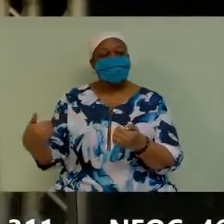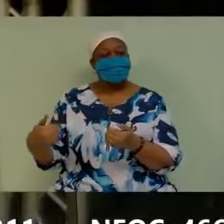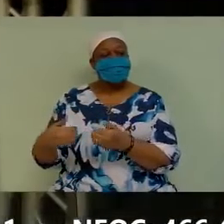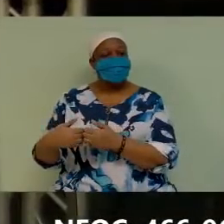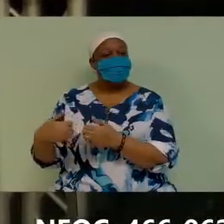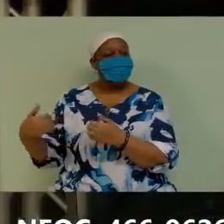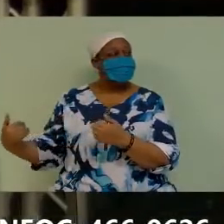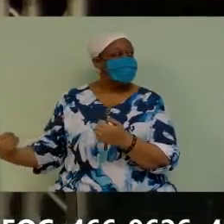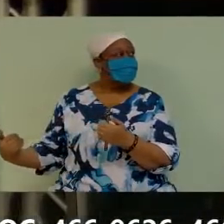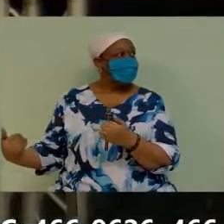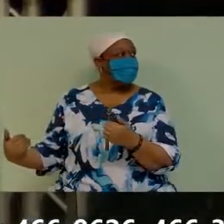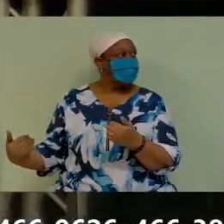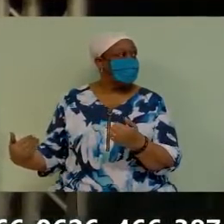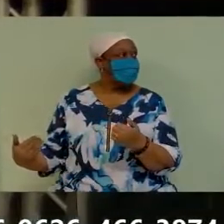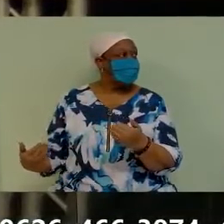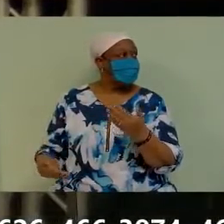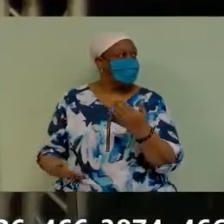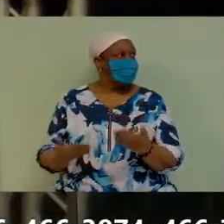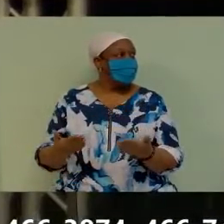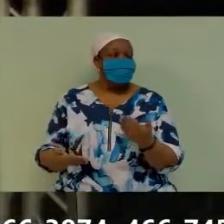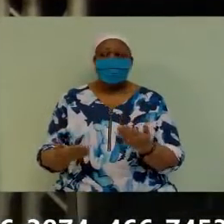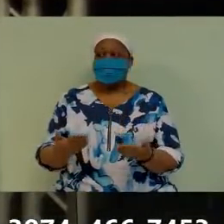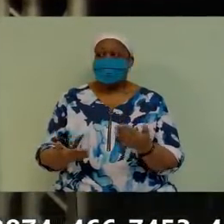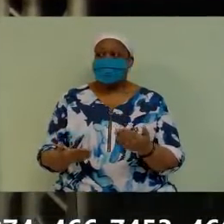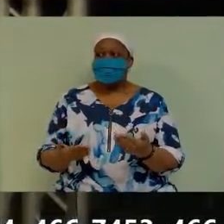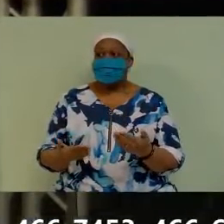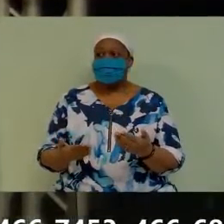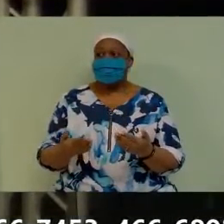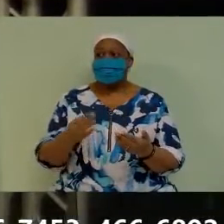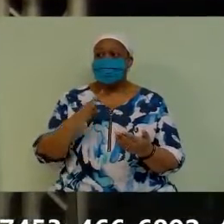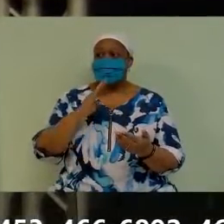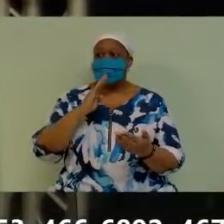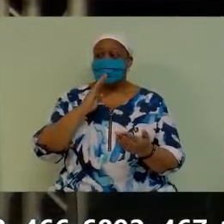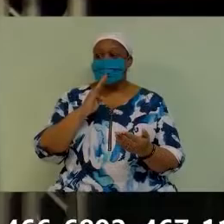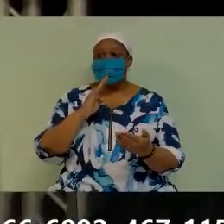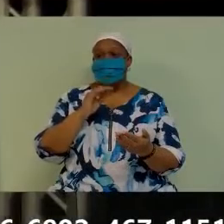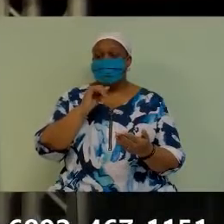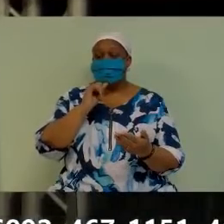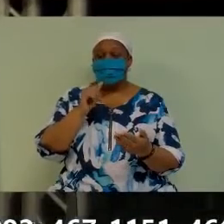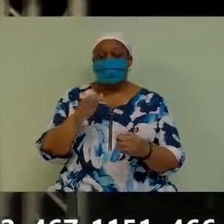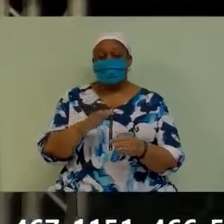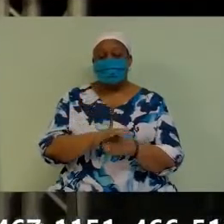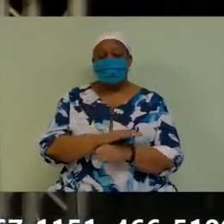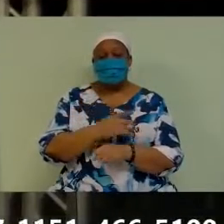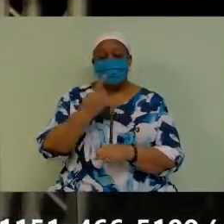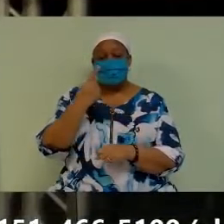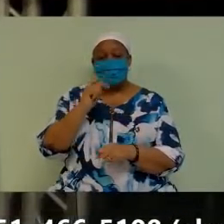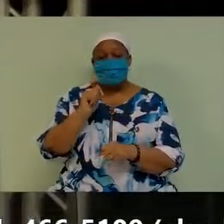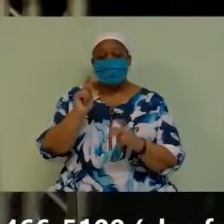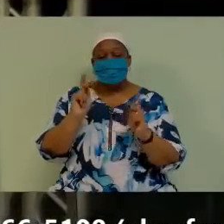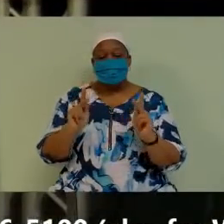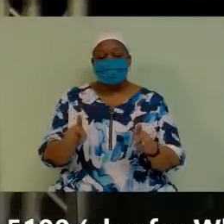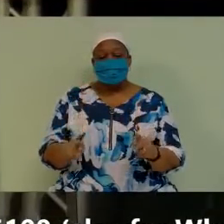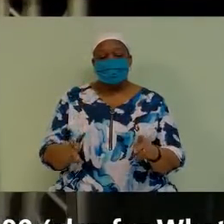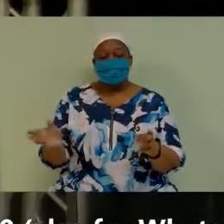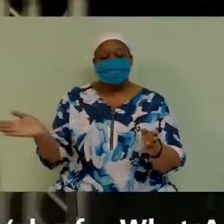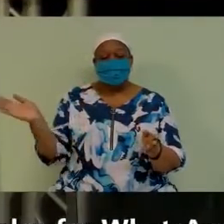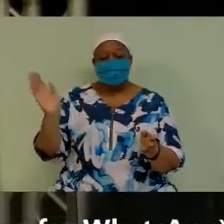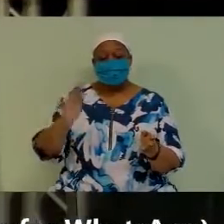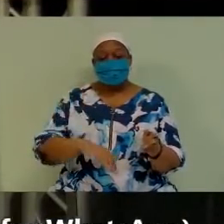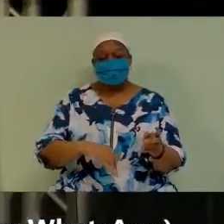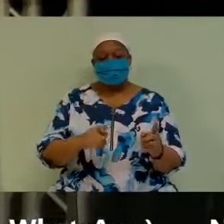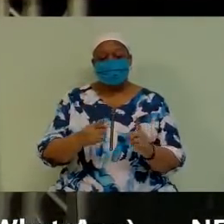be inadequate to hold a large number of students and residents who will want to